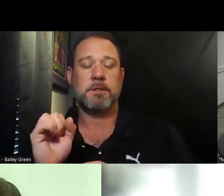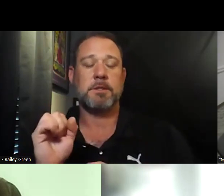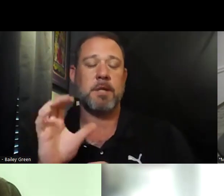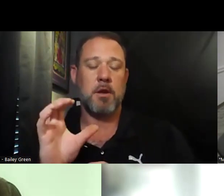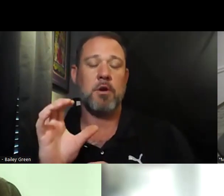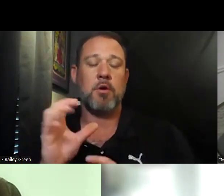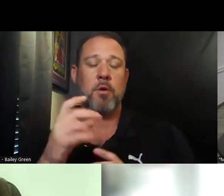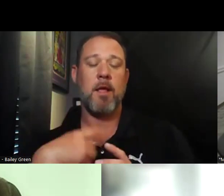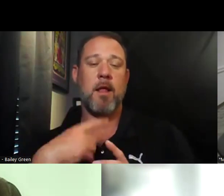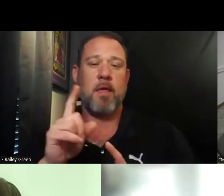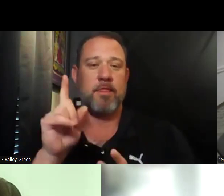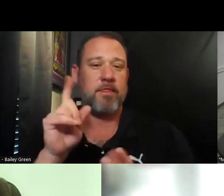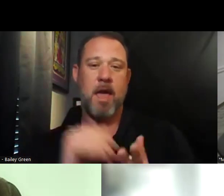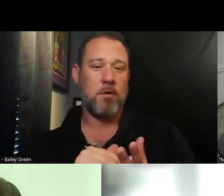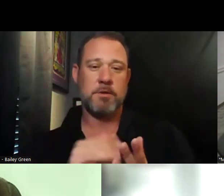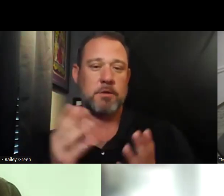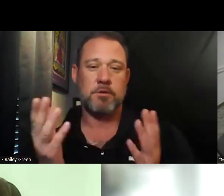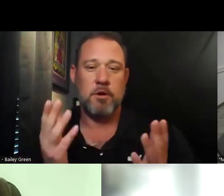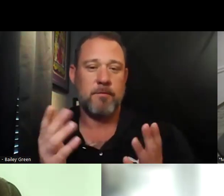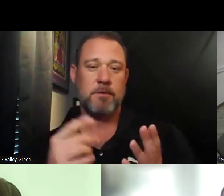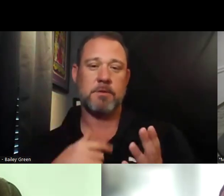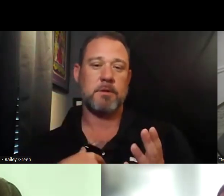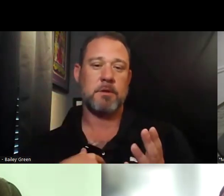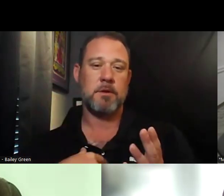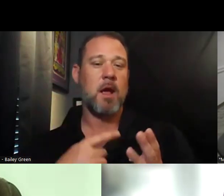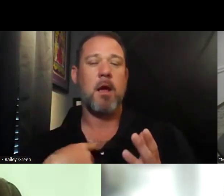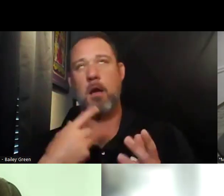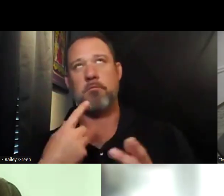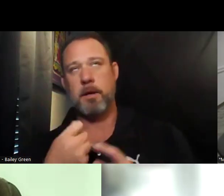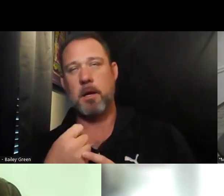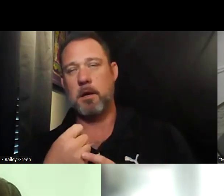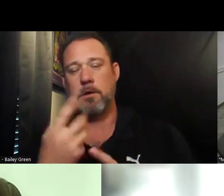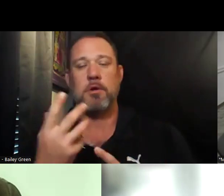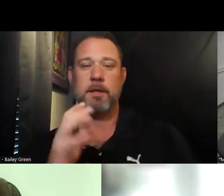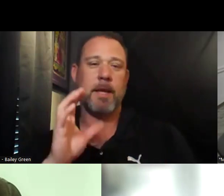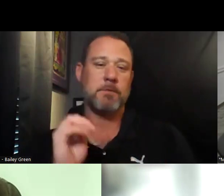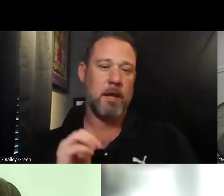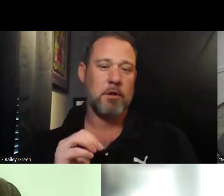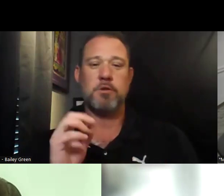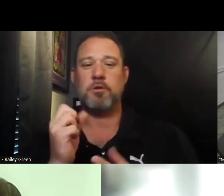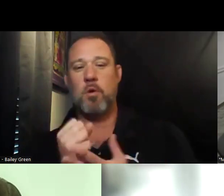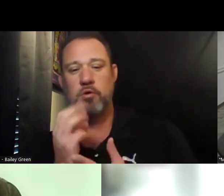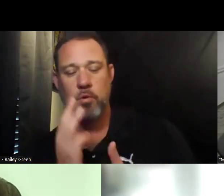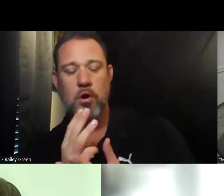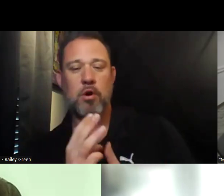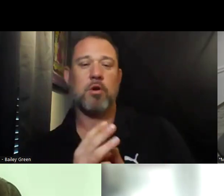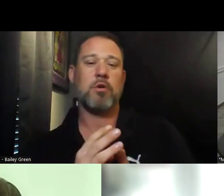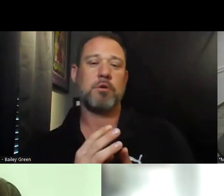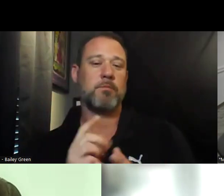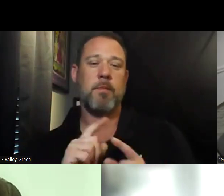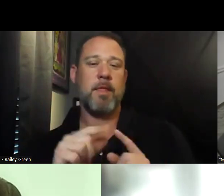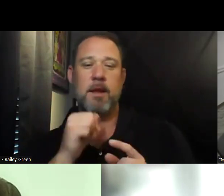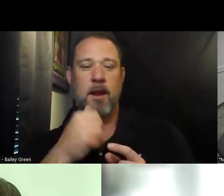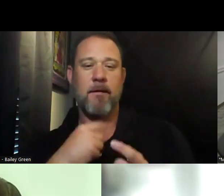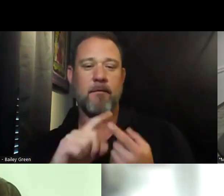had like 1,000 services, right? Like they had like 5,000, I mean, I'm exaggerating clearly, case managers and social workers, but they didn't have a